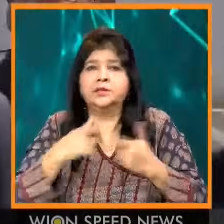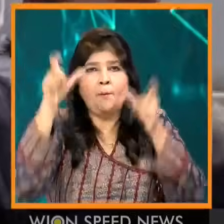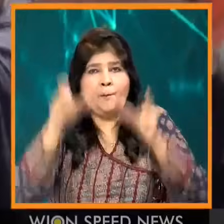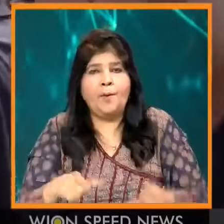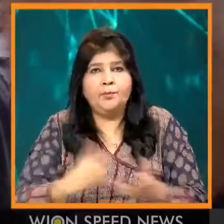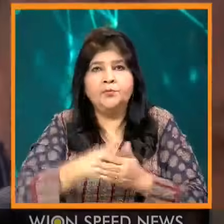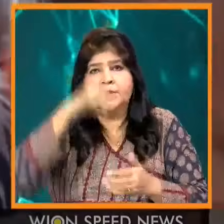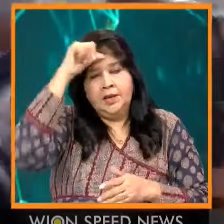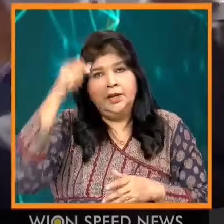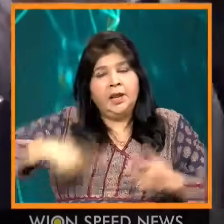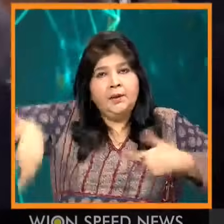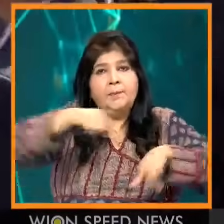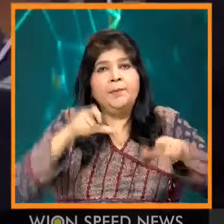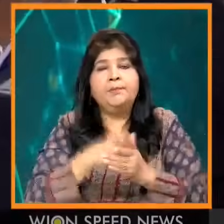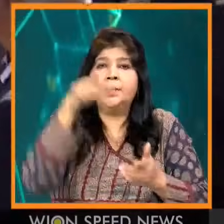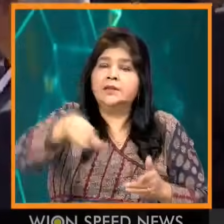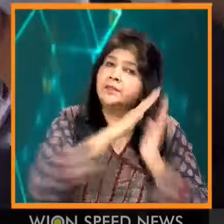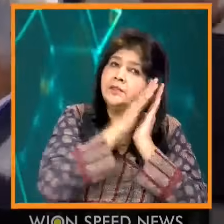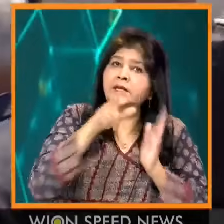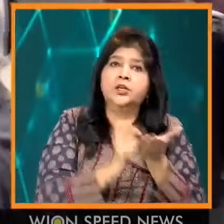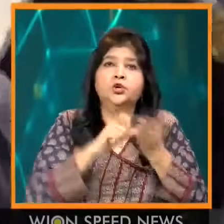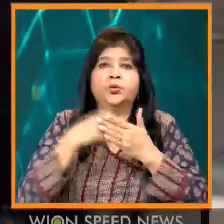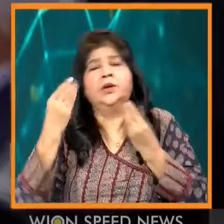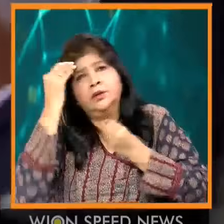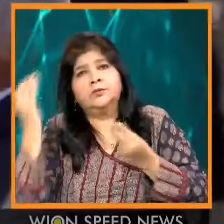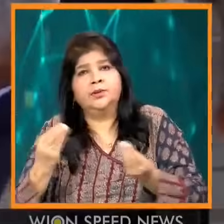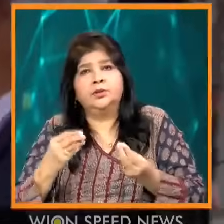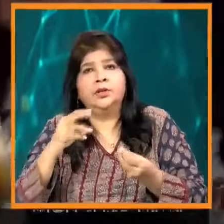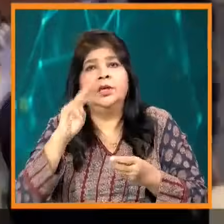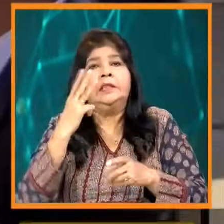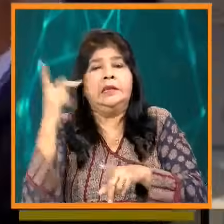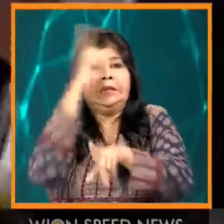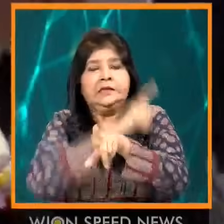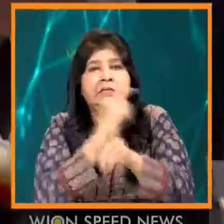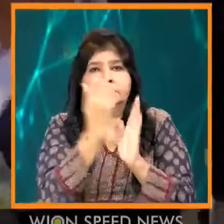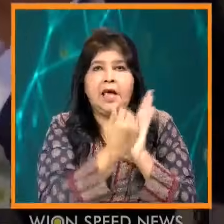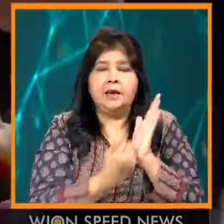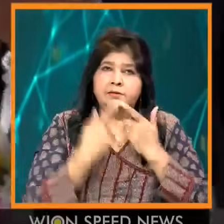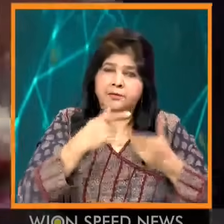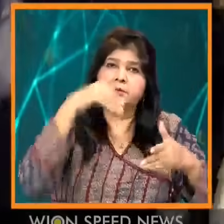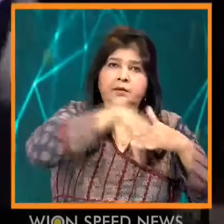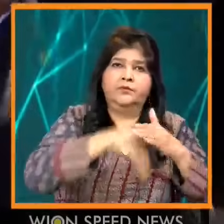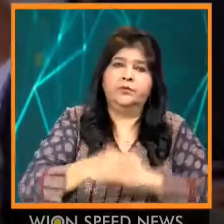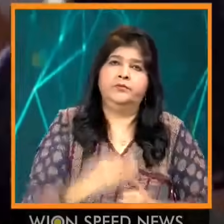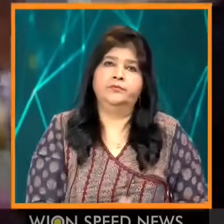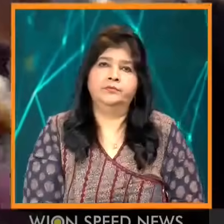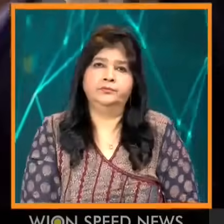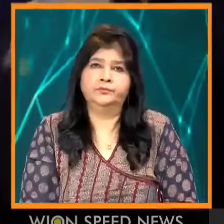members of the Indian diaspora in the UK is also expected to be part of his three-day itinerary.